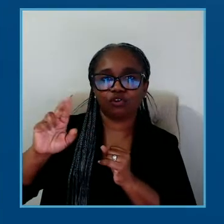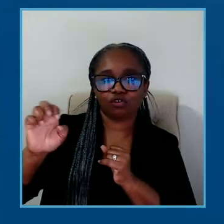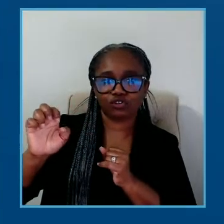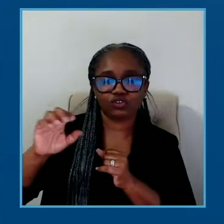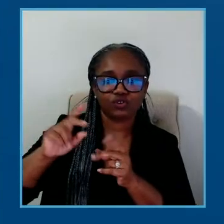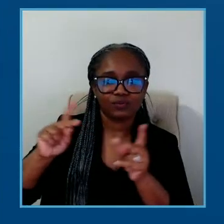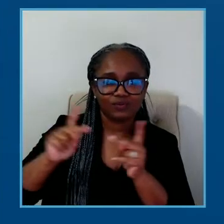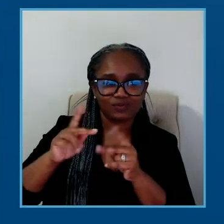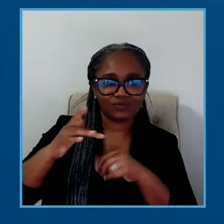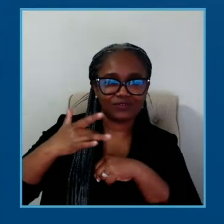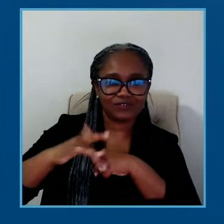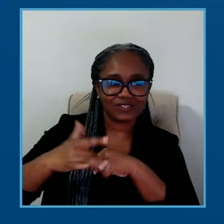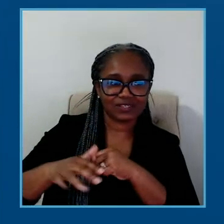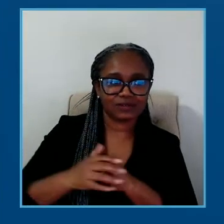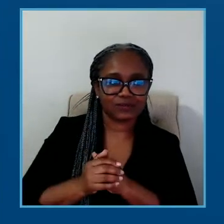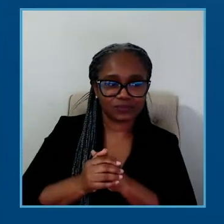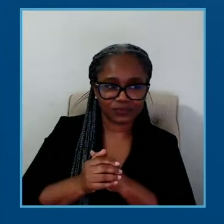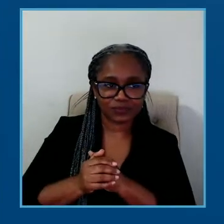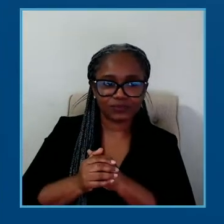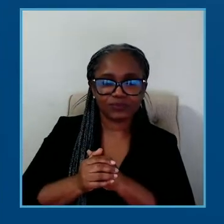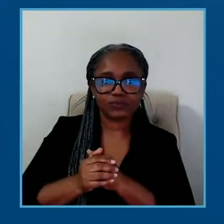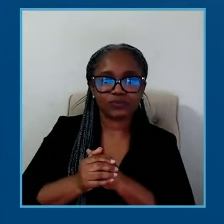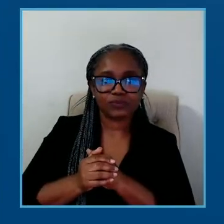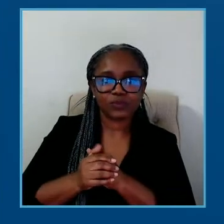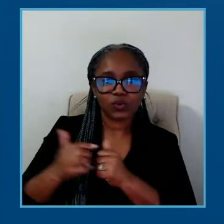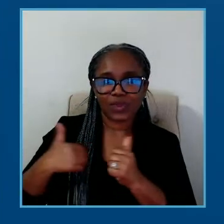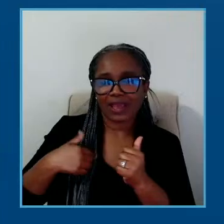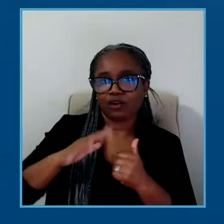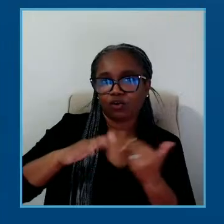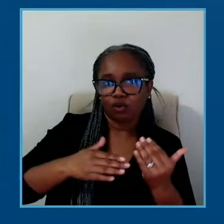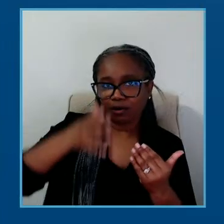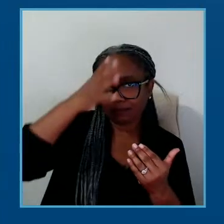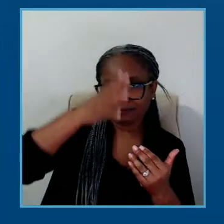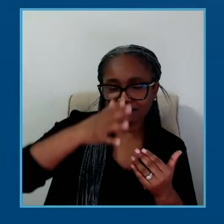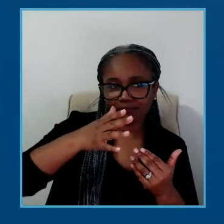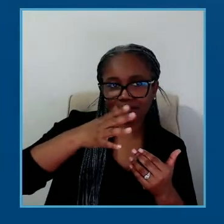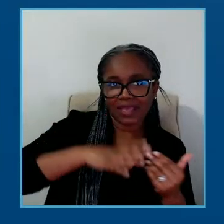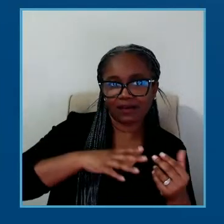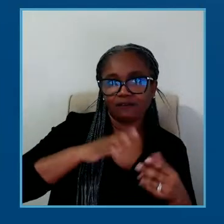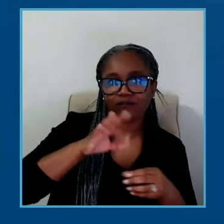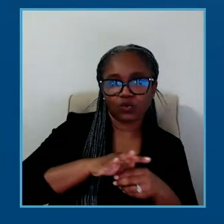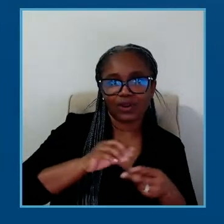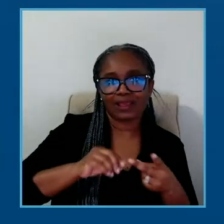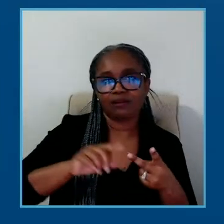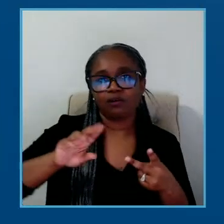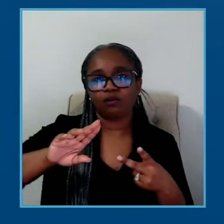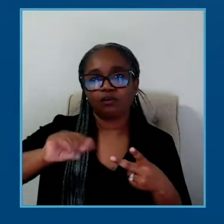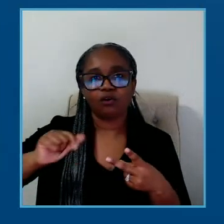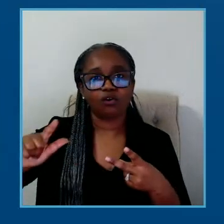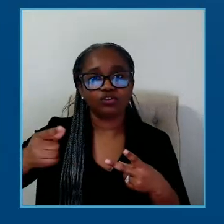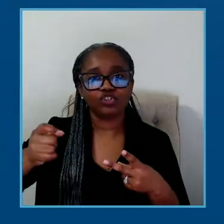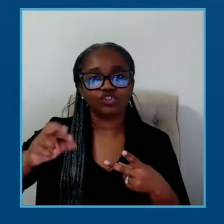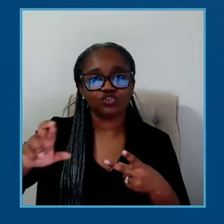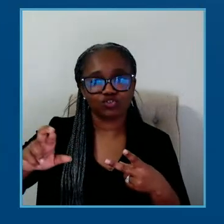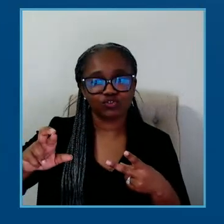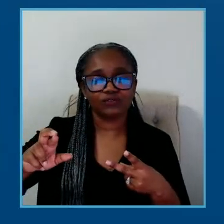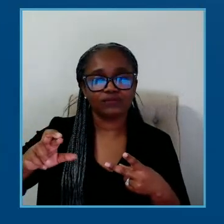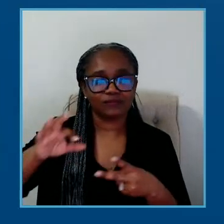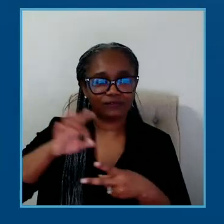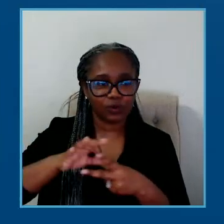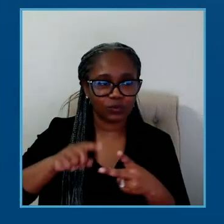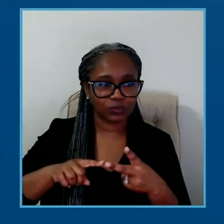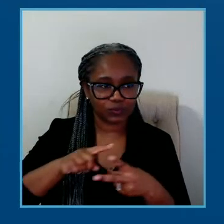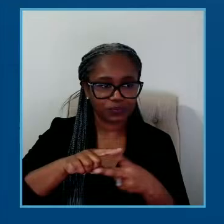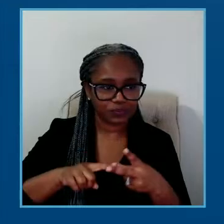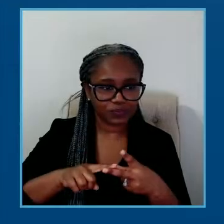at-large vice chair position. Whereas in order to save time, the DNC combined the 5 remaining candidates on 1 ballot